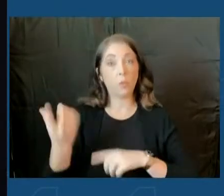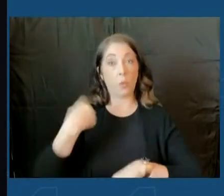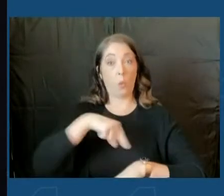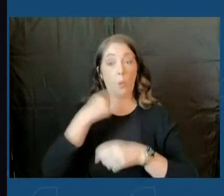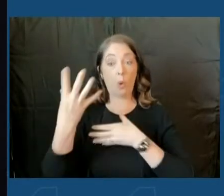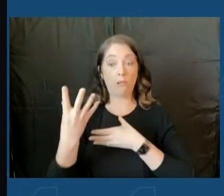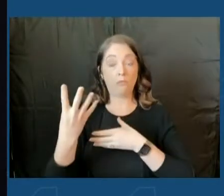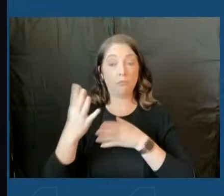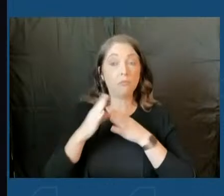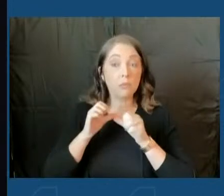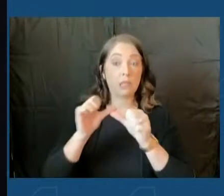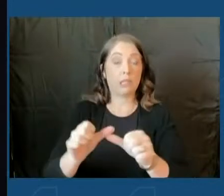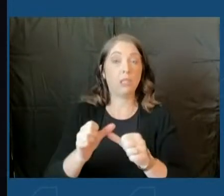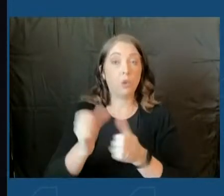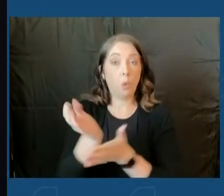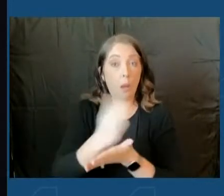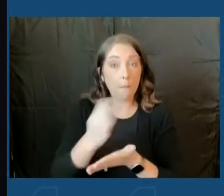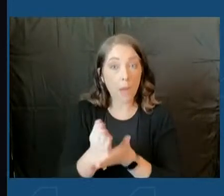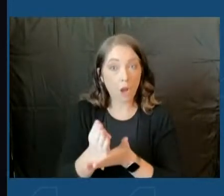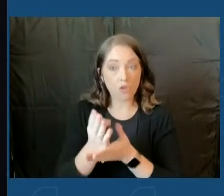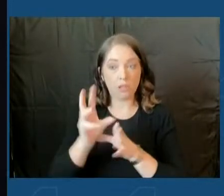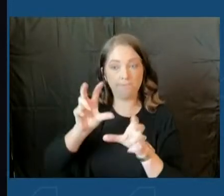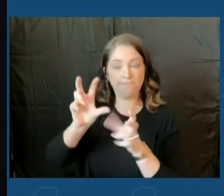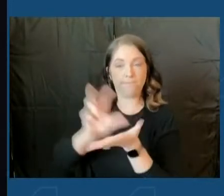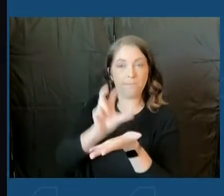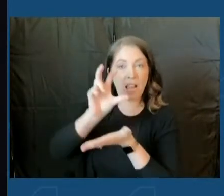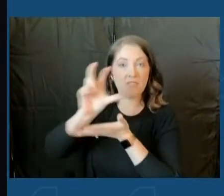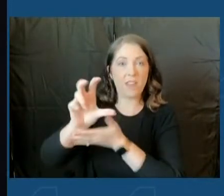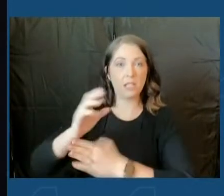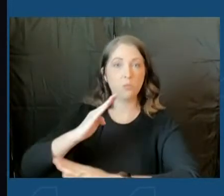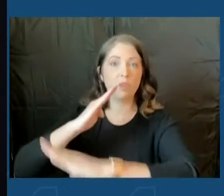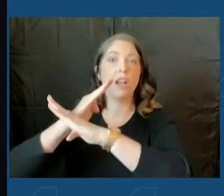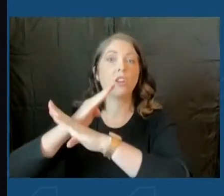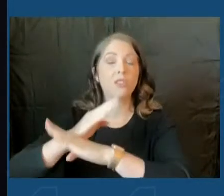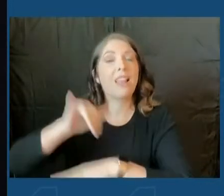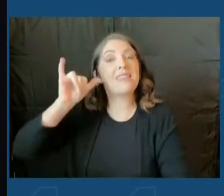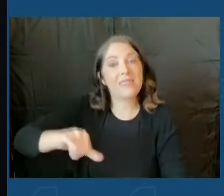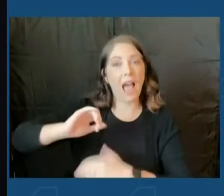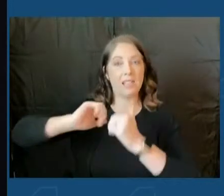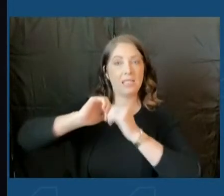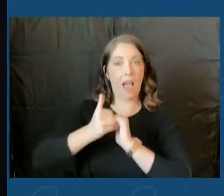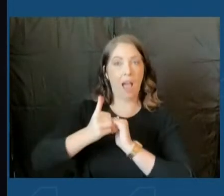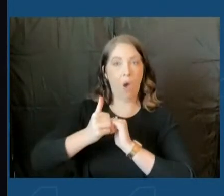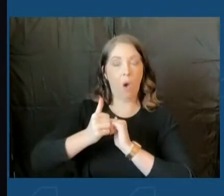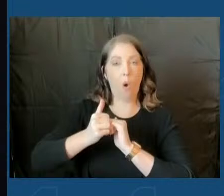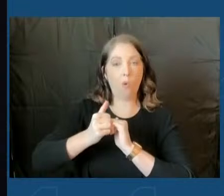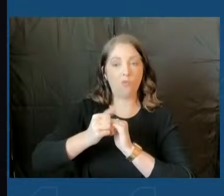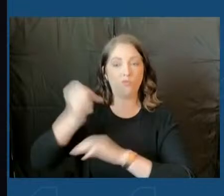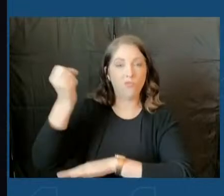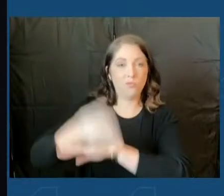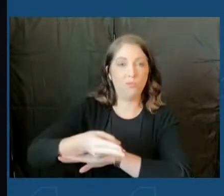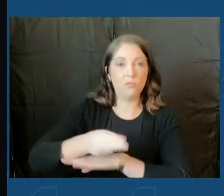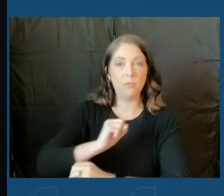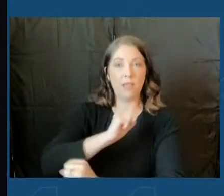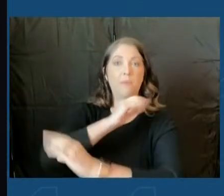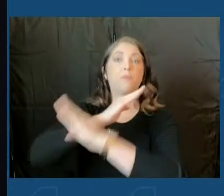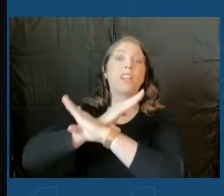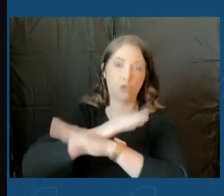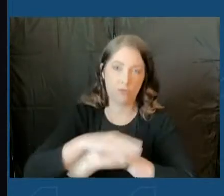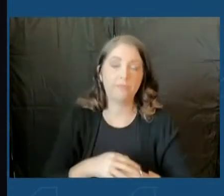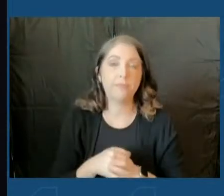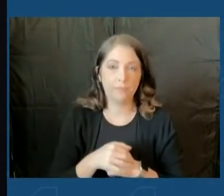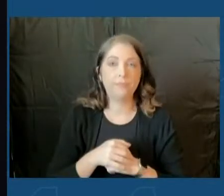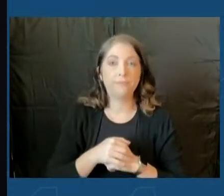prevention. Invest in prevention. That's how you beat this at the front end. To take away the